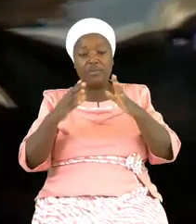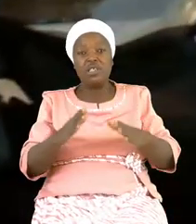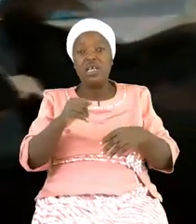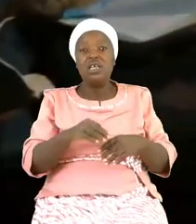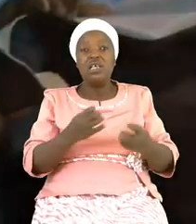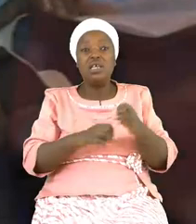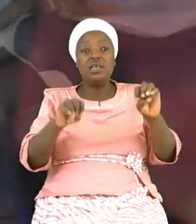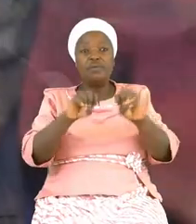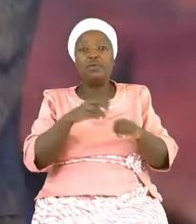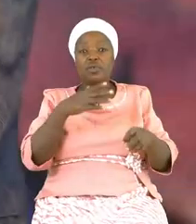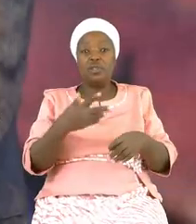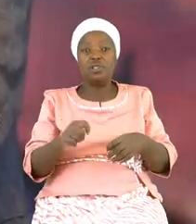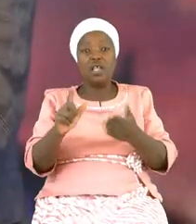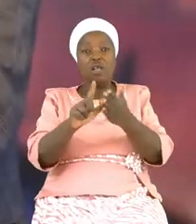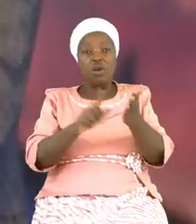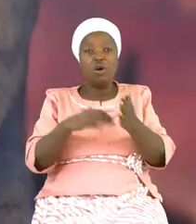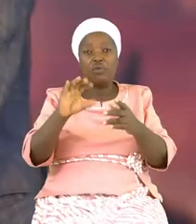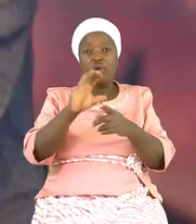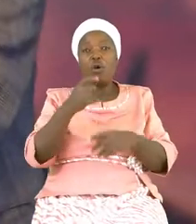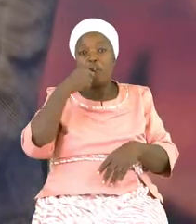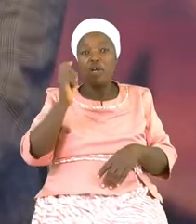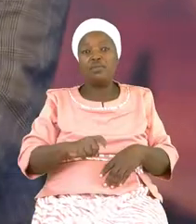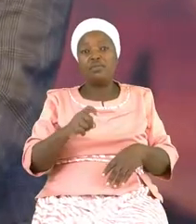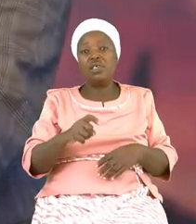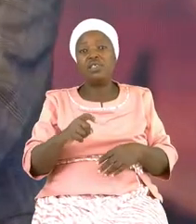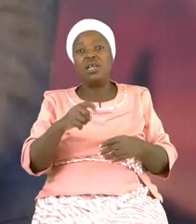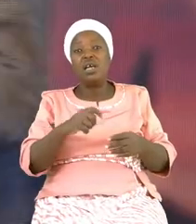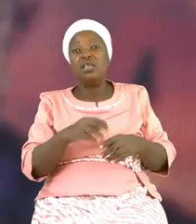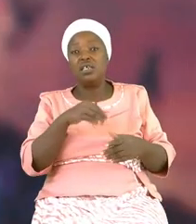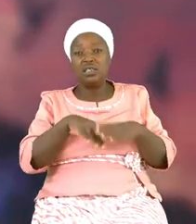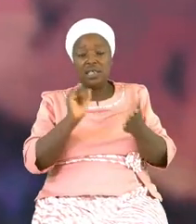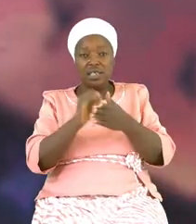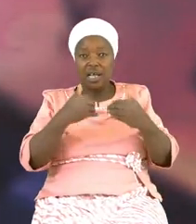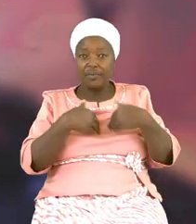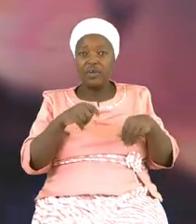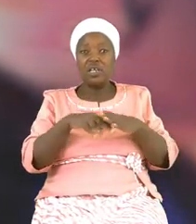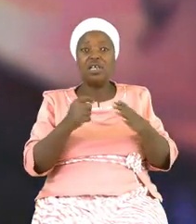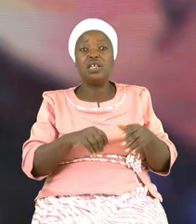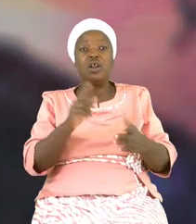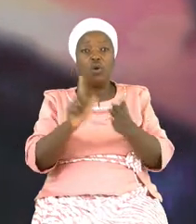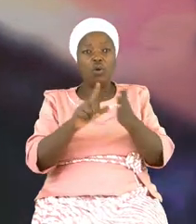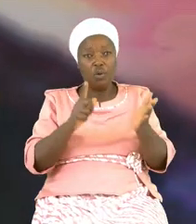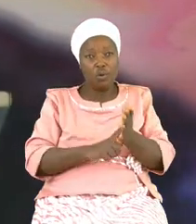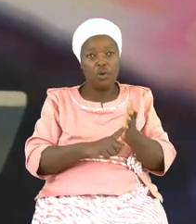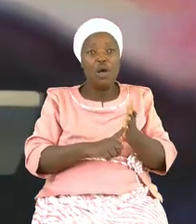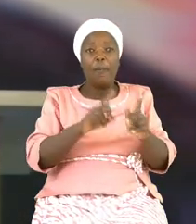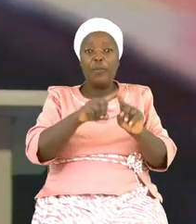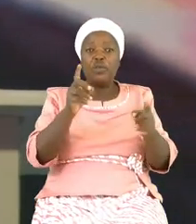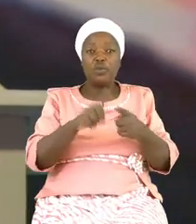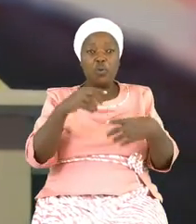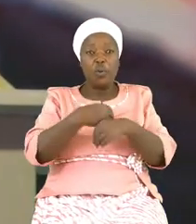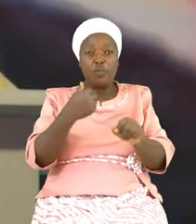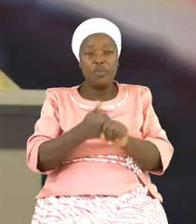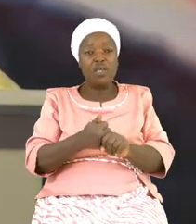law of commandments contained in the ordinances, for to make in himself of